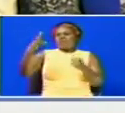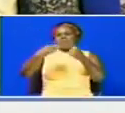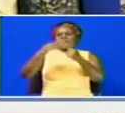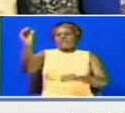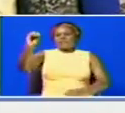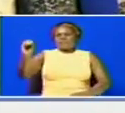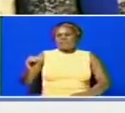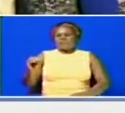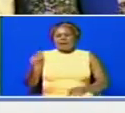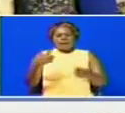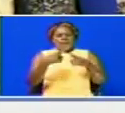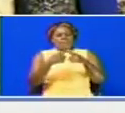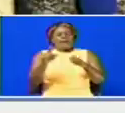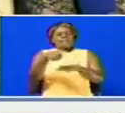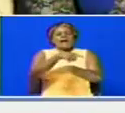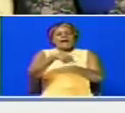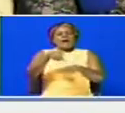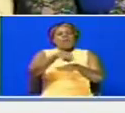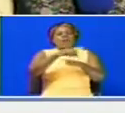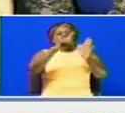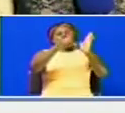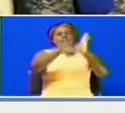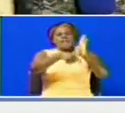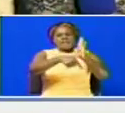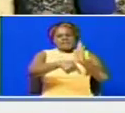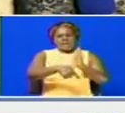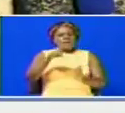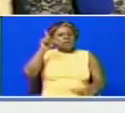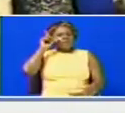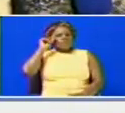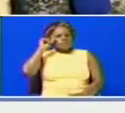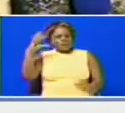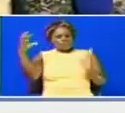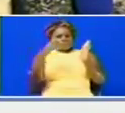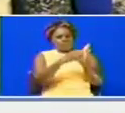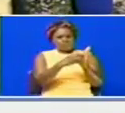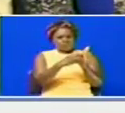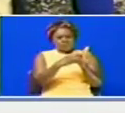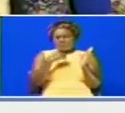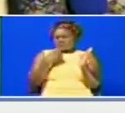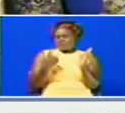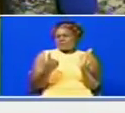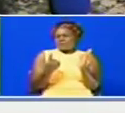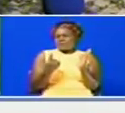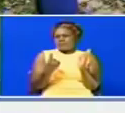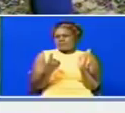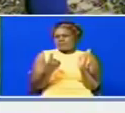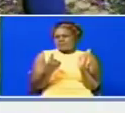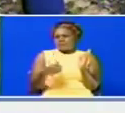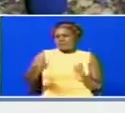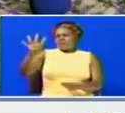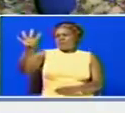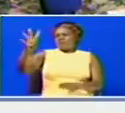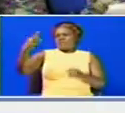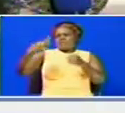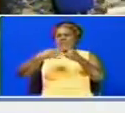voter turnout. But hours later, on his Twitter handle, he posted a tweet and saying that the